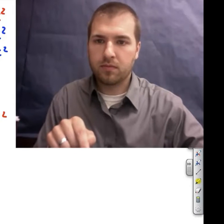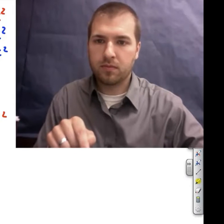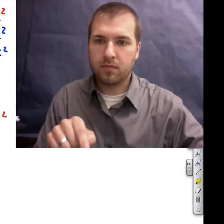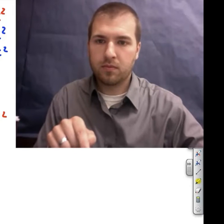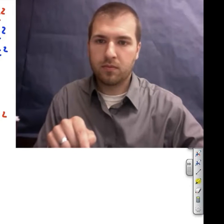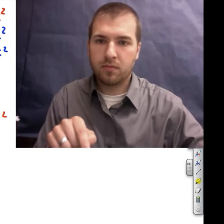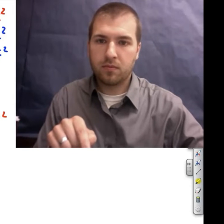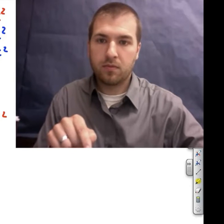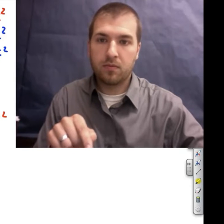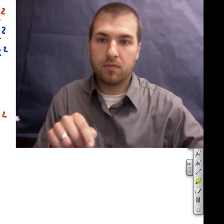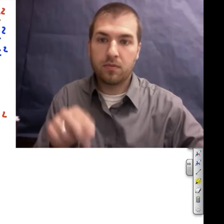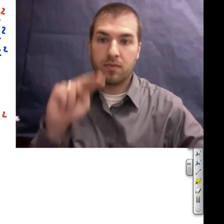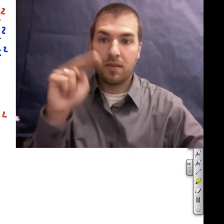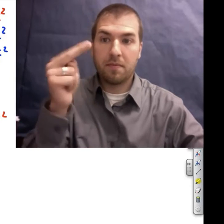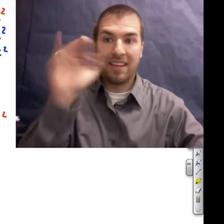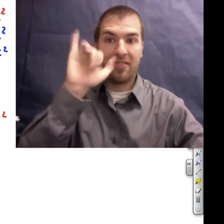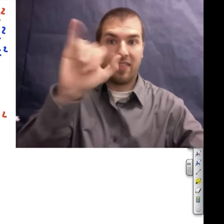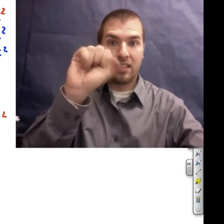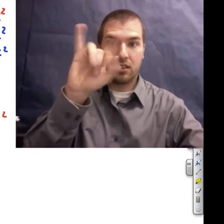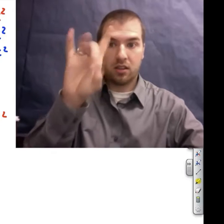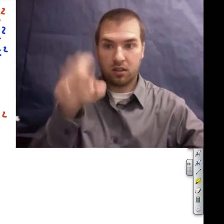16.15 there.